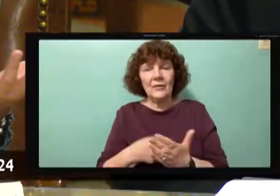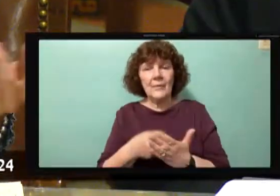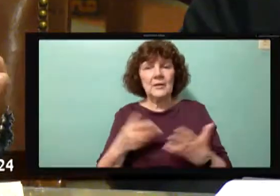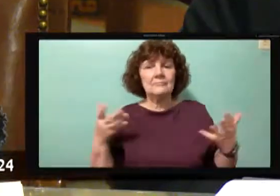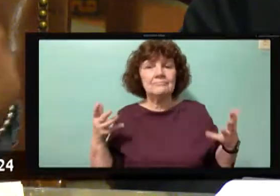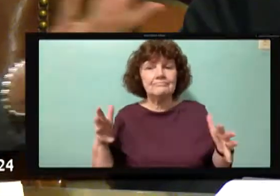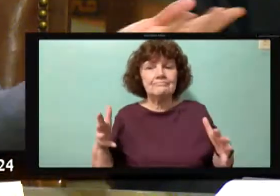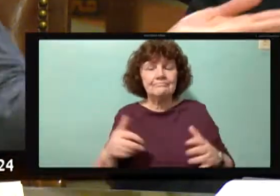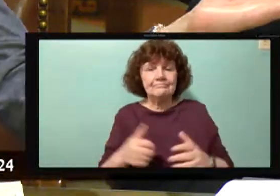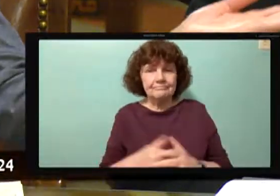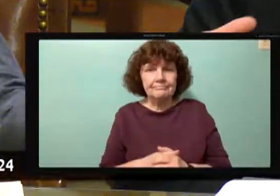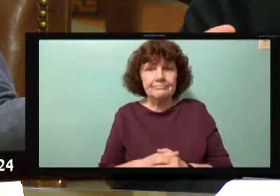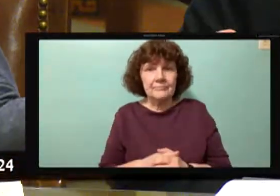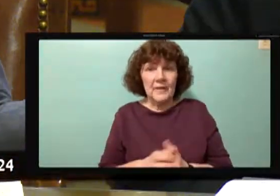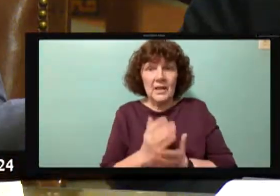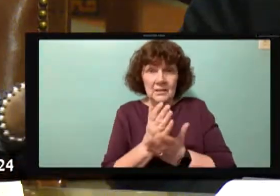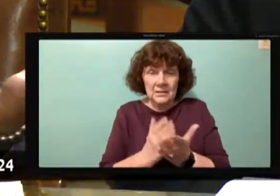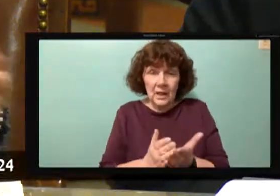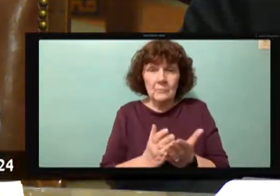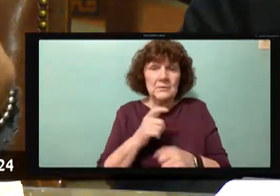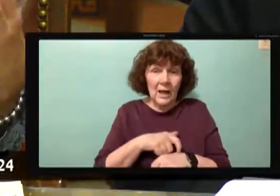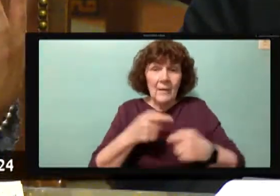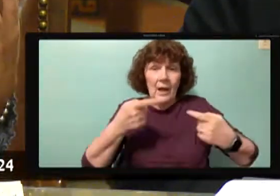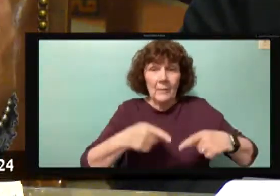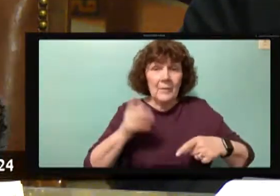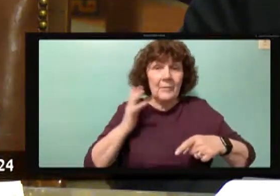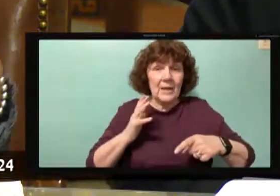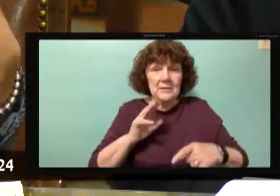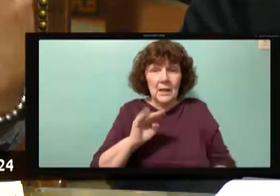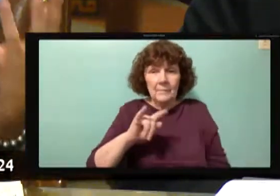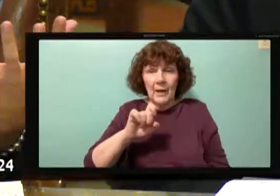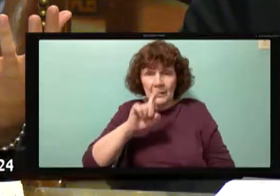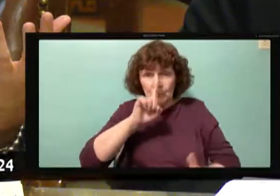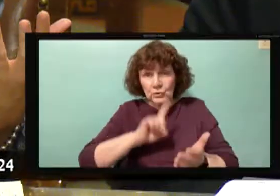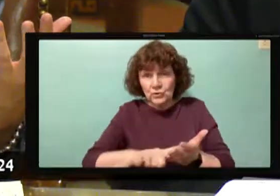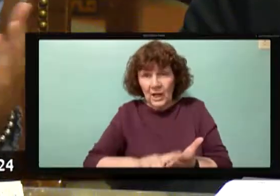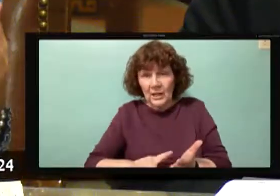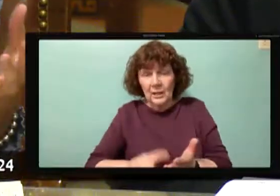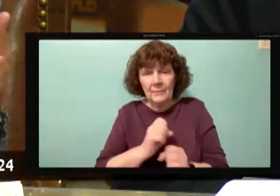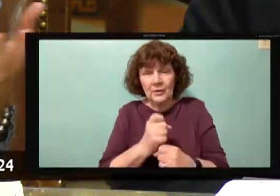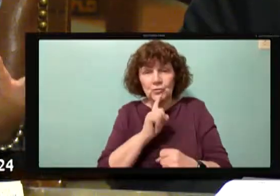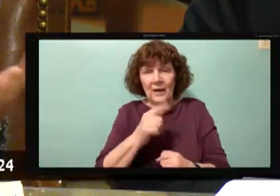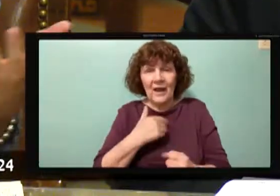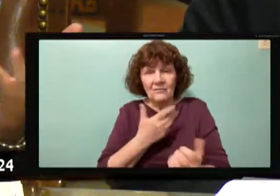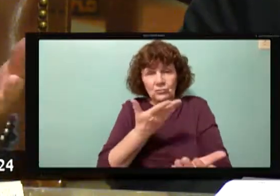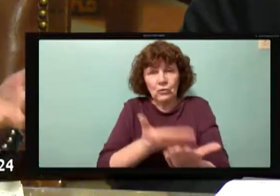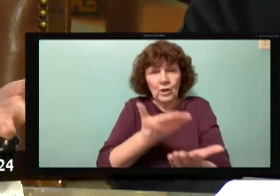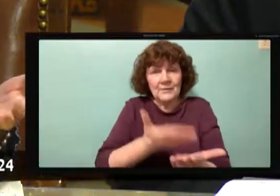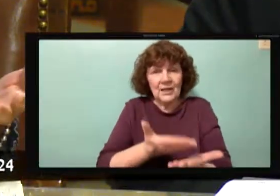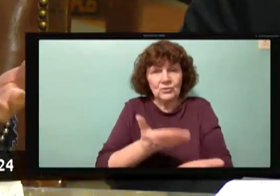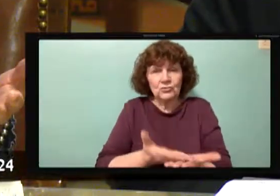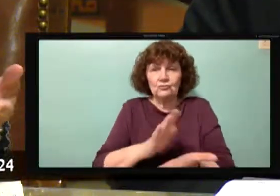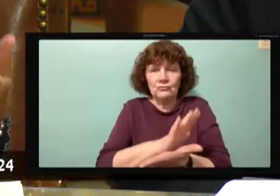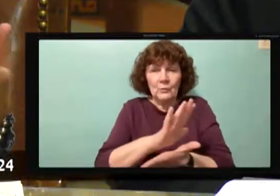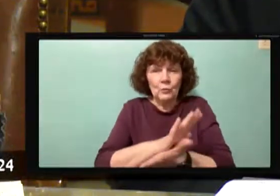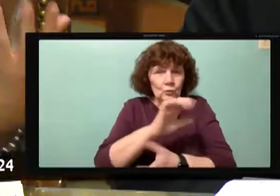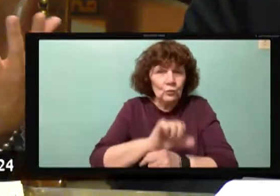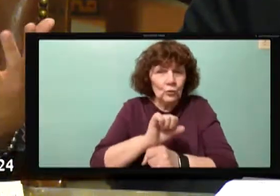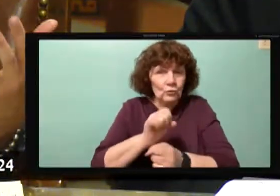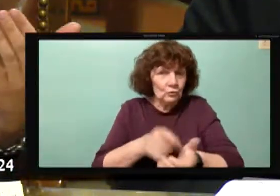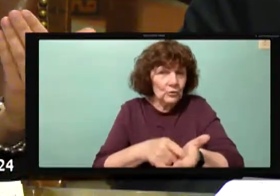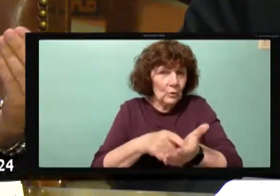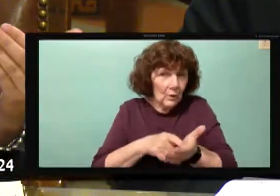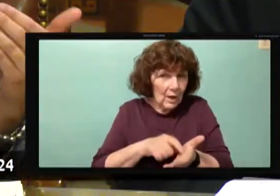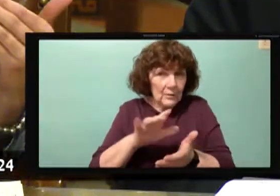been, when Mike's role is to go through and make sure all the documentation's there and the paperwork's as required by